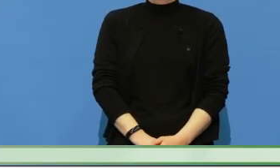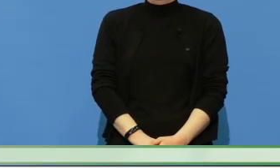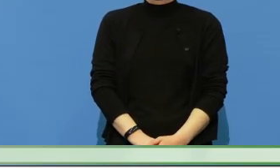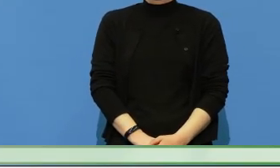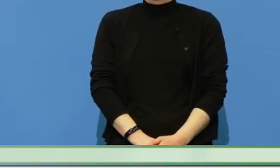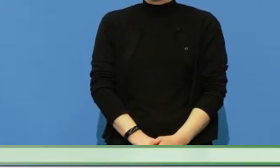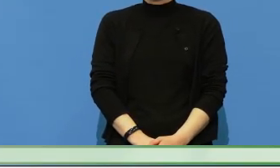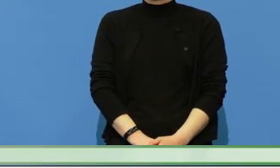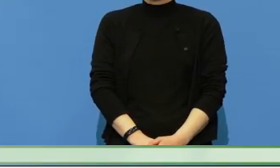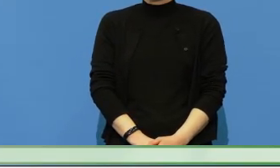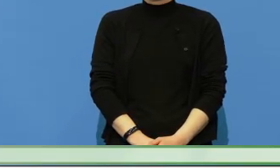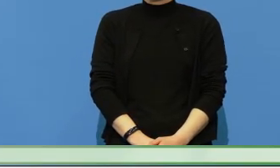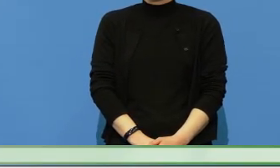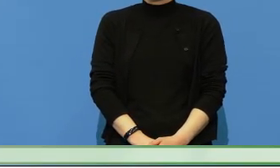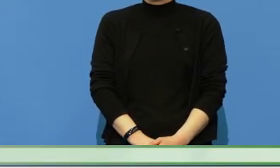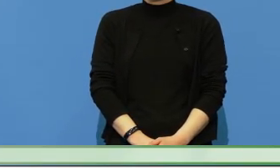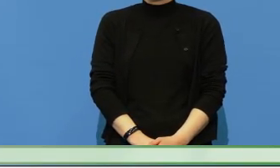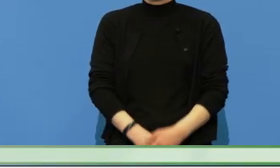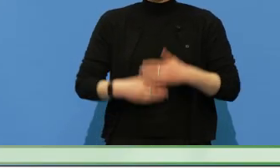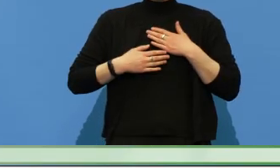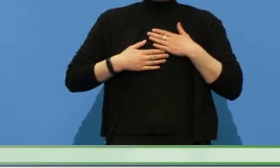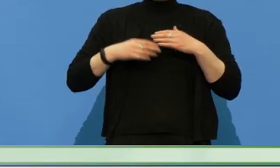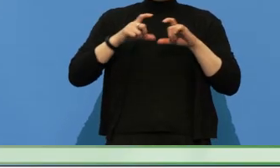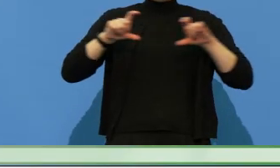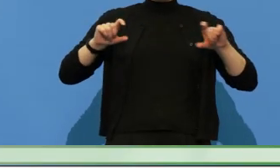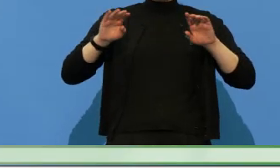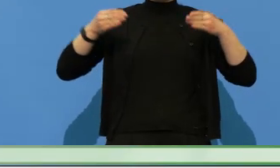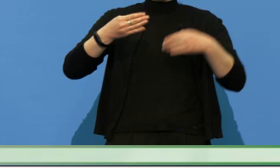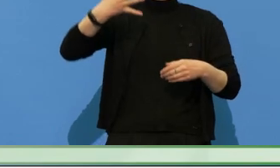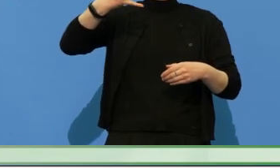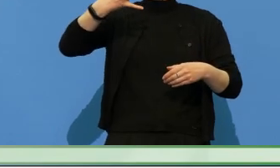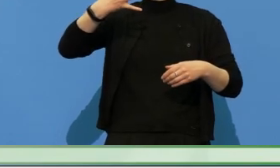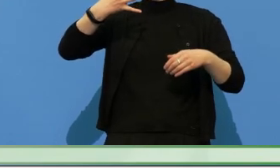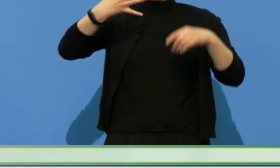4 core activities. As I mentioned, architecture is one of our